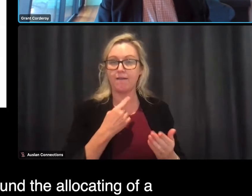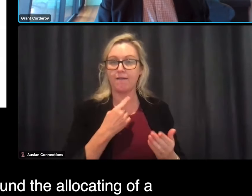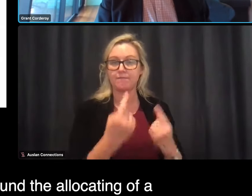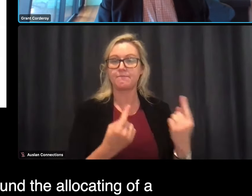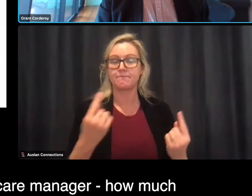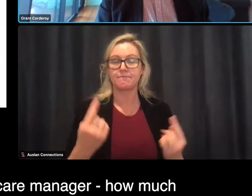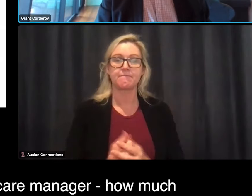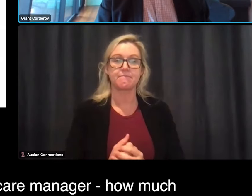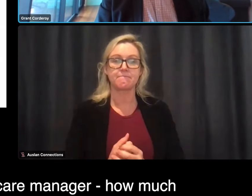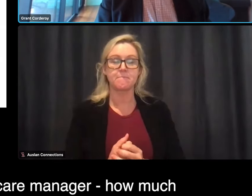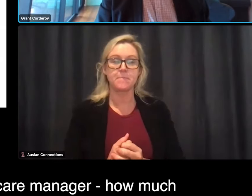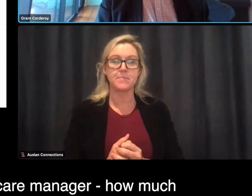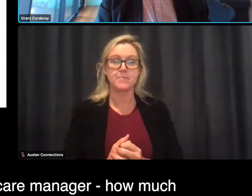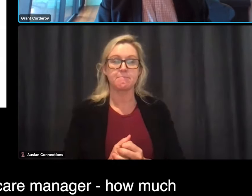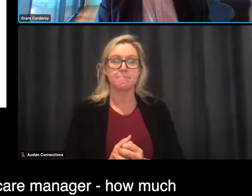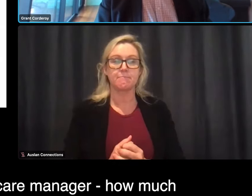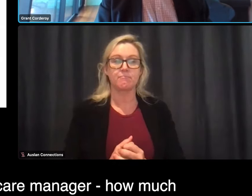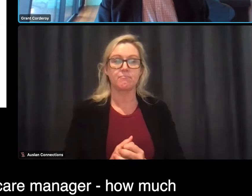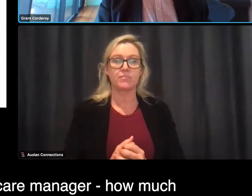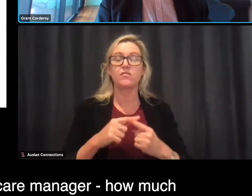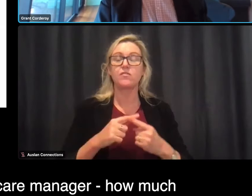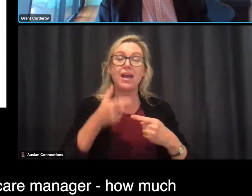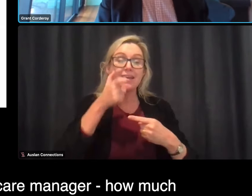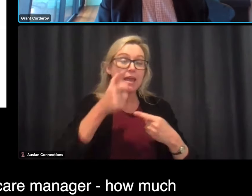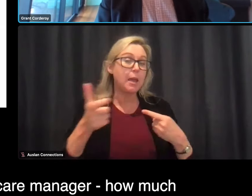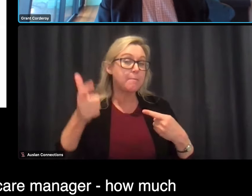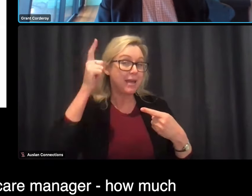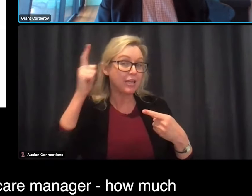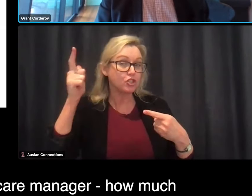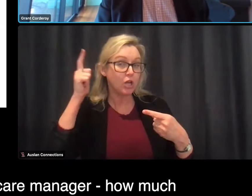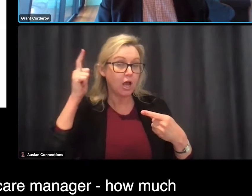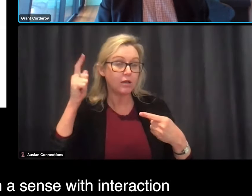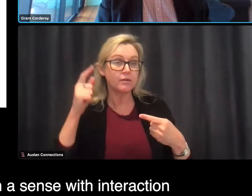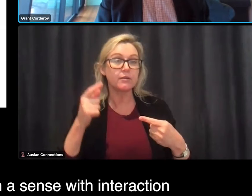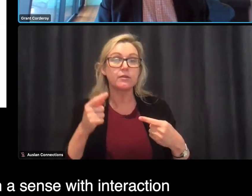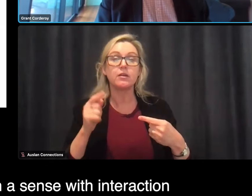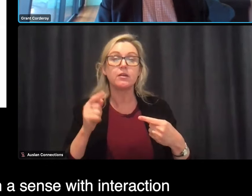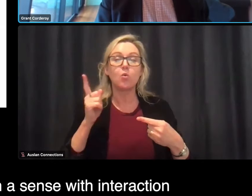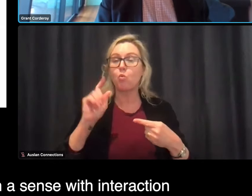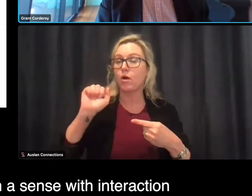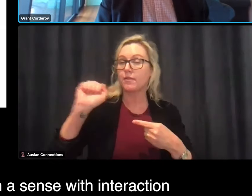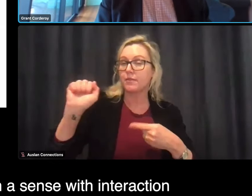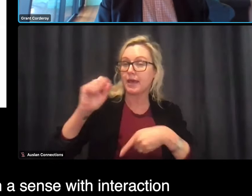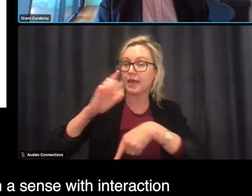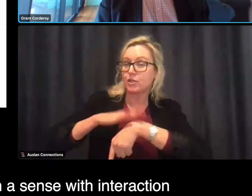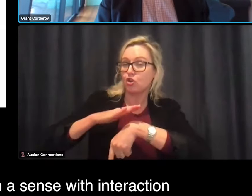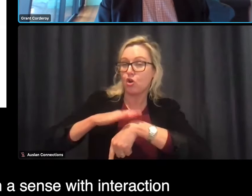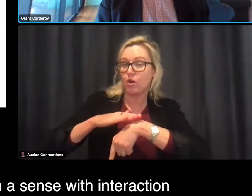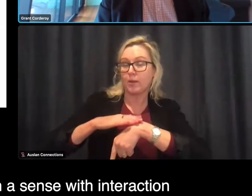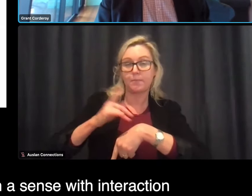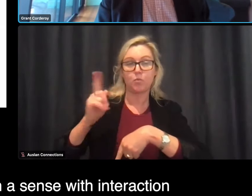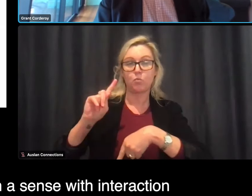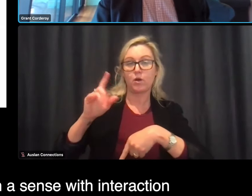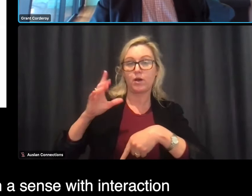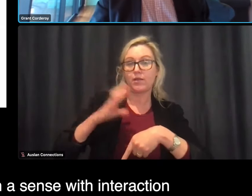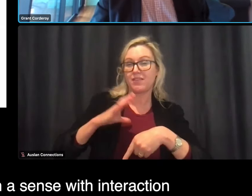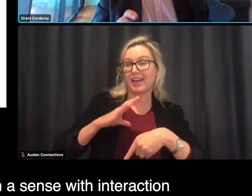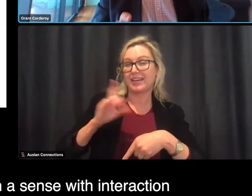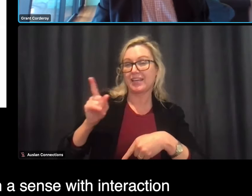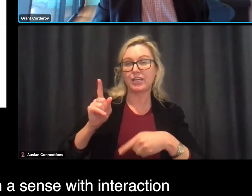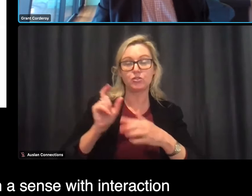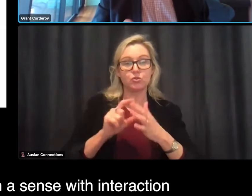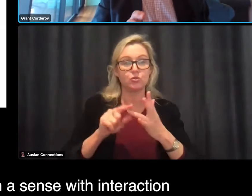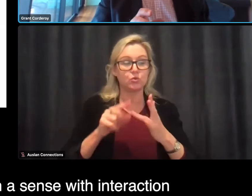allocating of a care manager, and how that care manager, how much time will they be spending, in a sense,